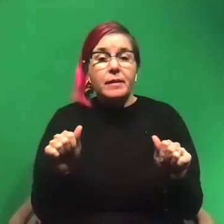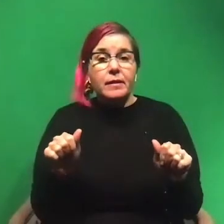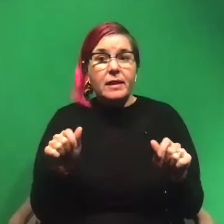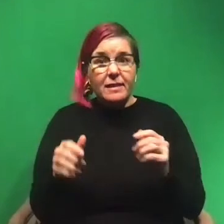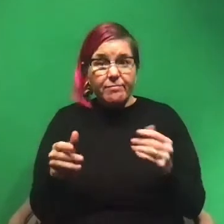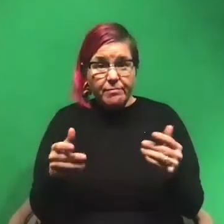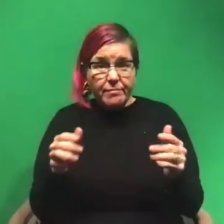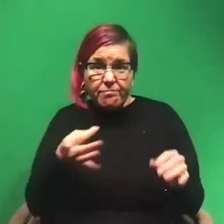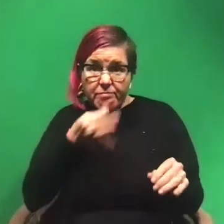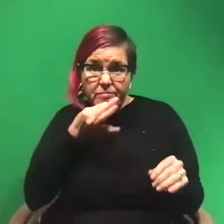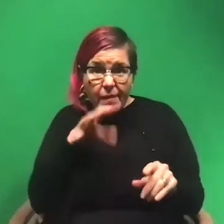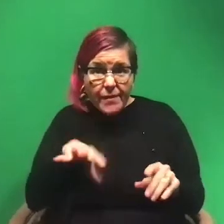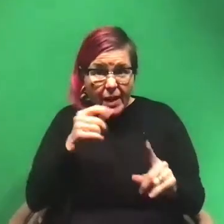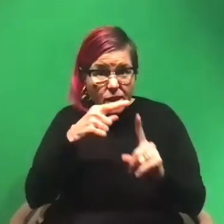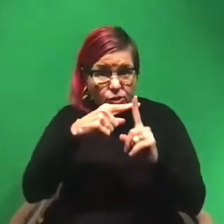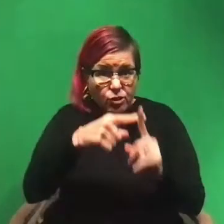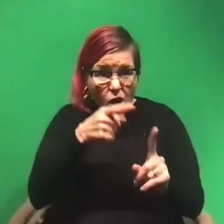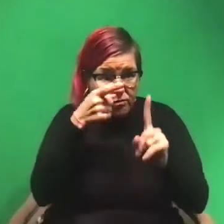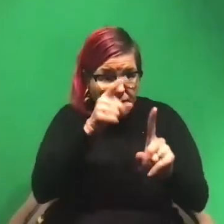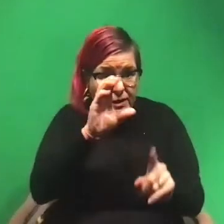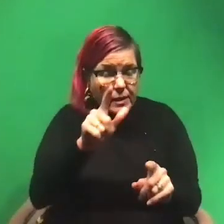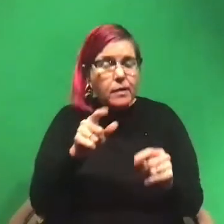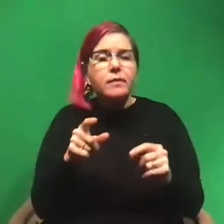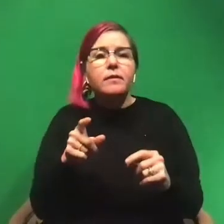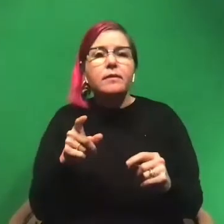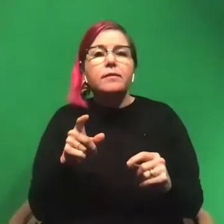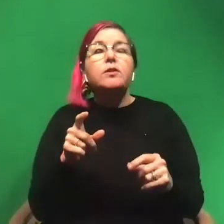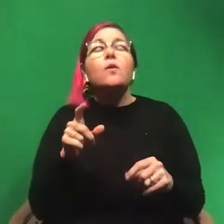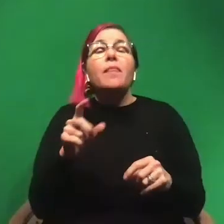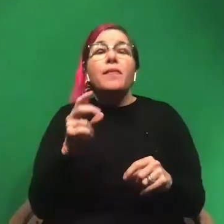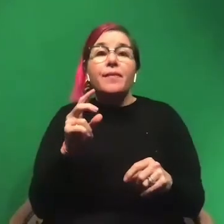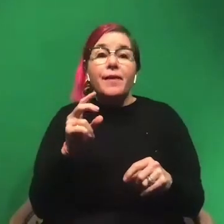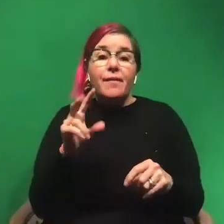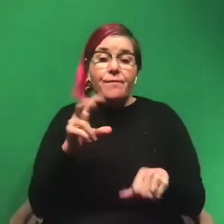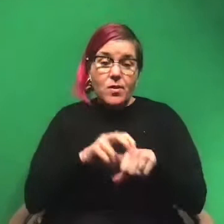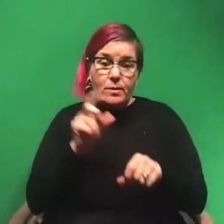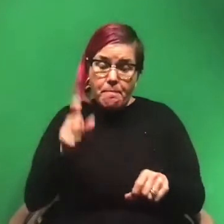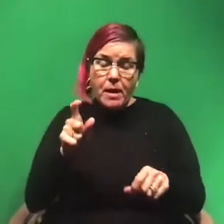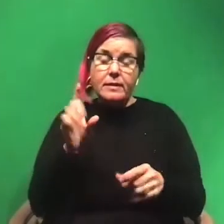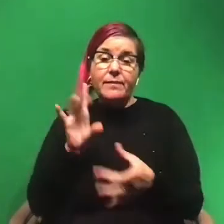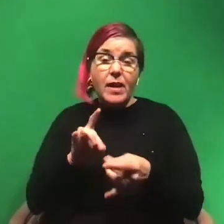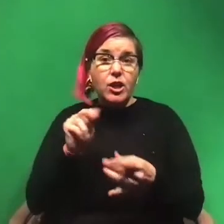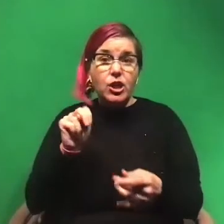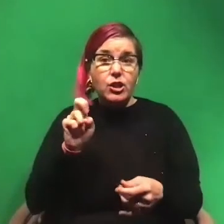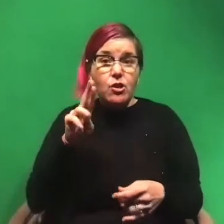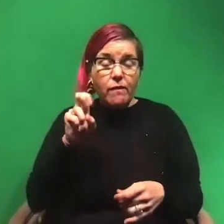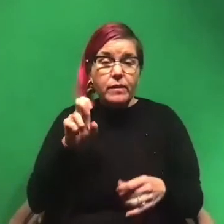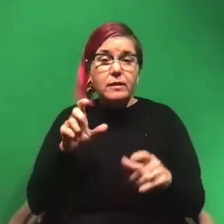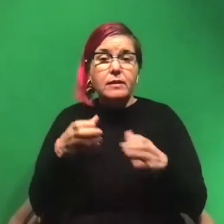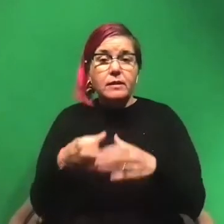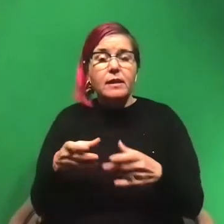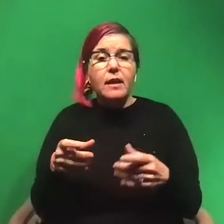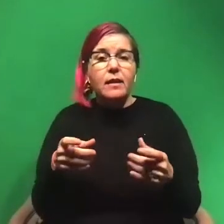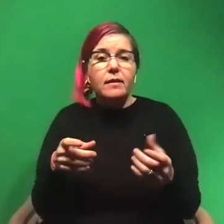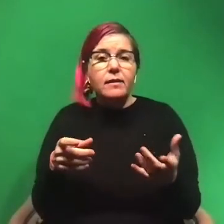cell? You can imagine that a virus that has to infect a nerve cell, if you just inhale it, probably will not get there.